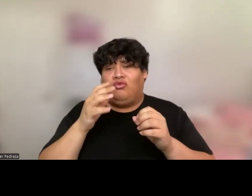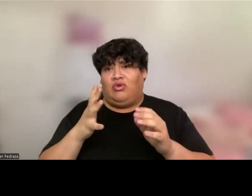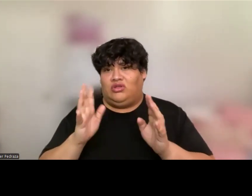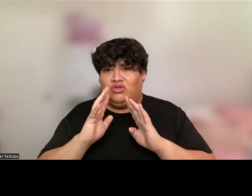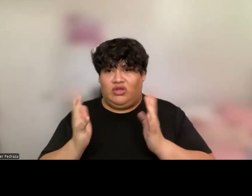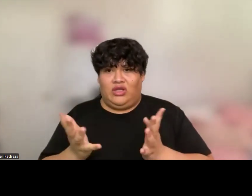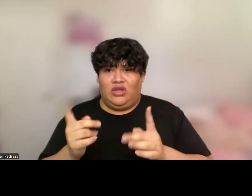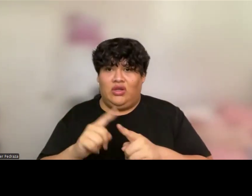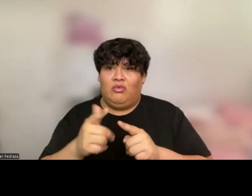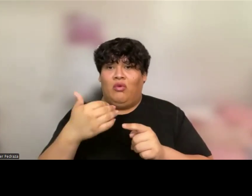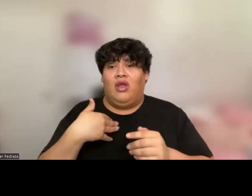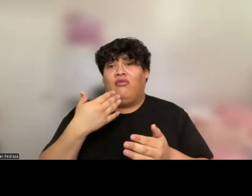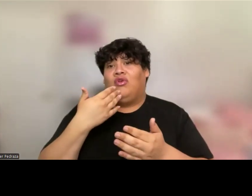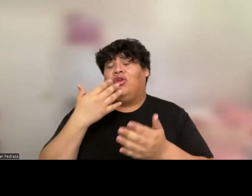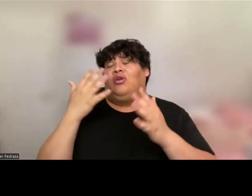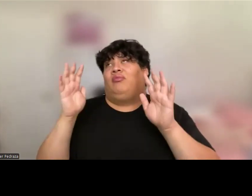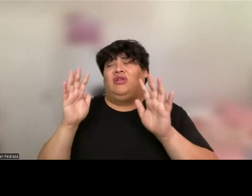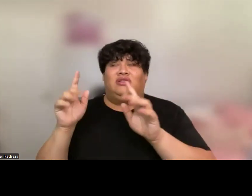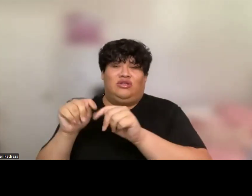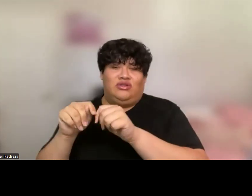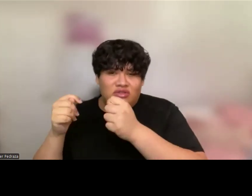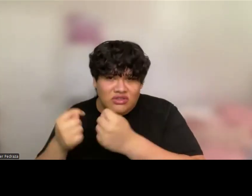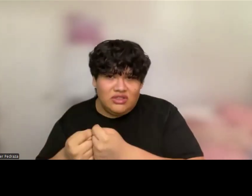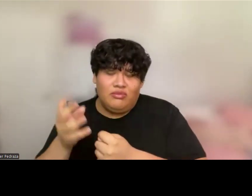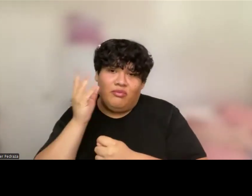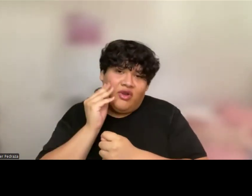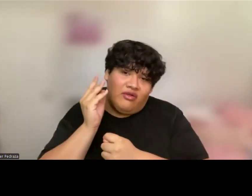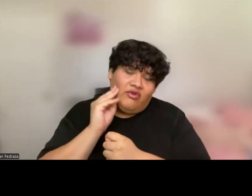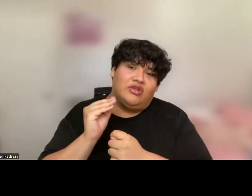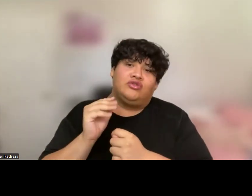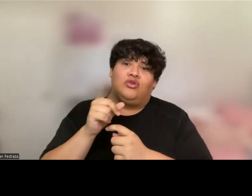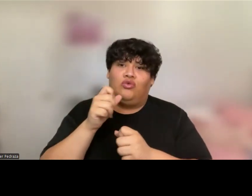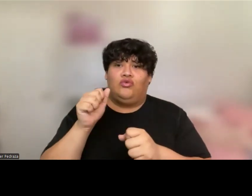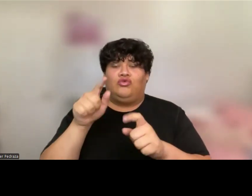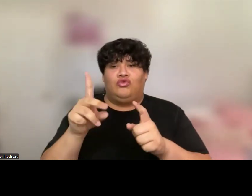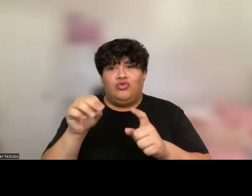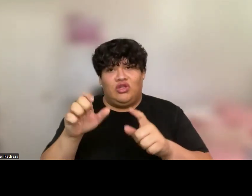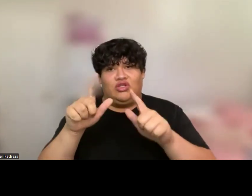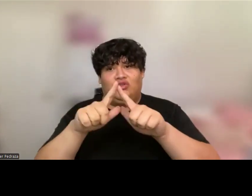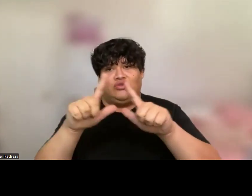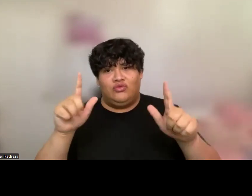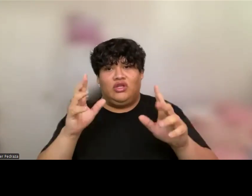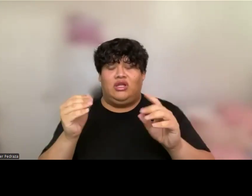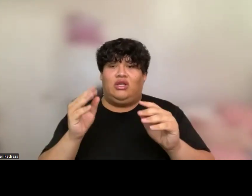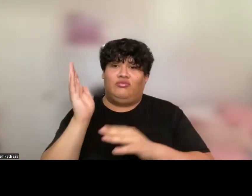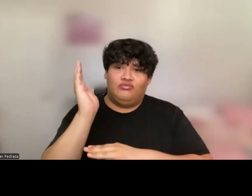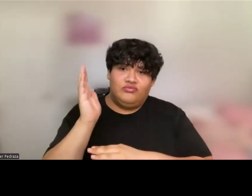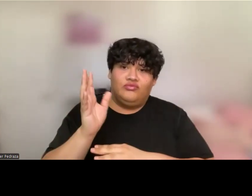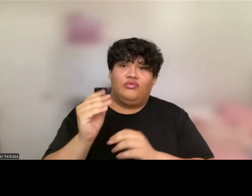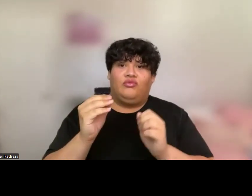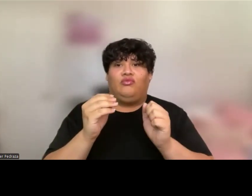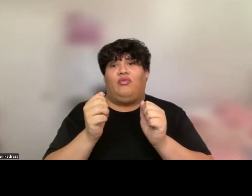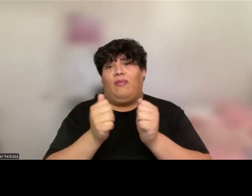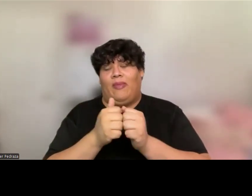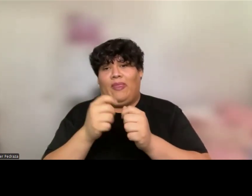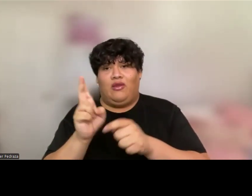incredible mighty team of 13 state professionals who do this training and advocacy and technical